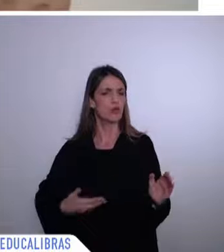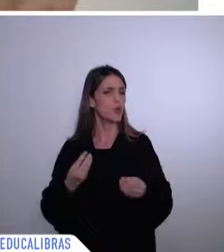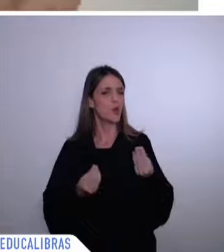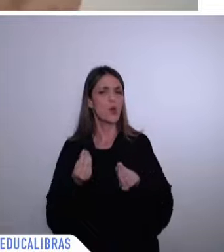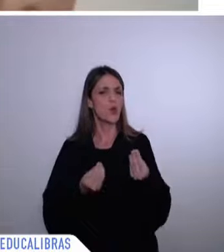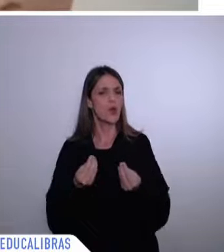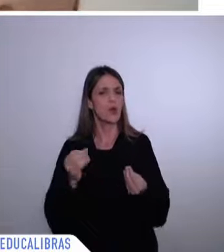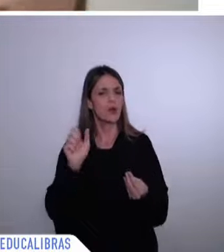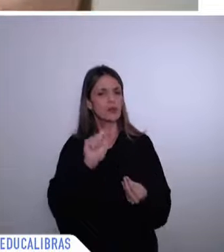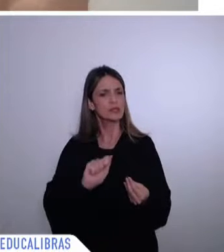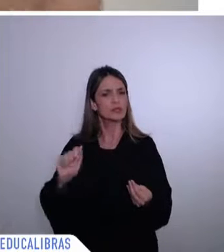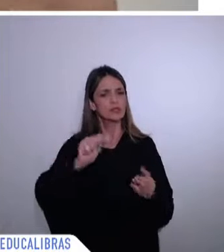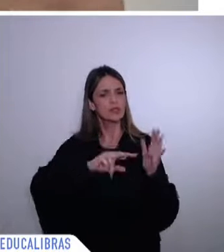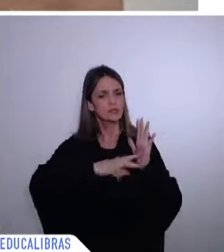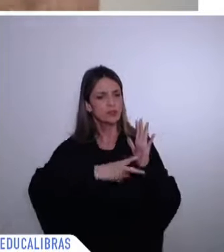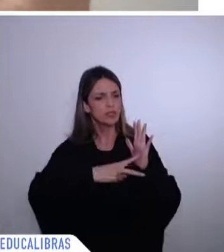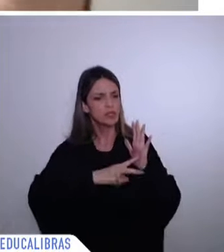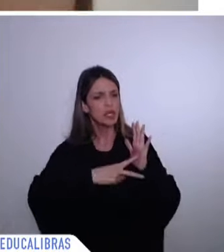you were in power